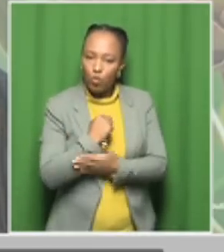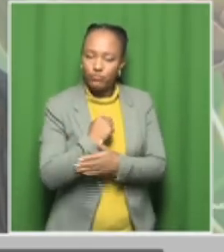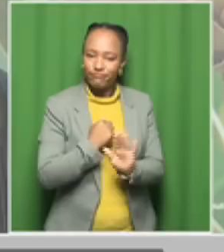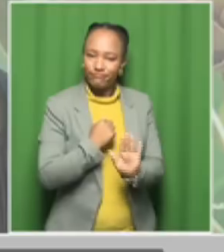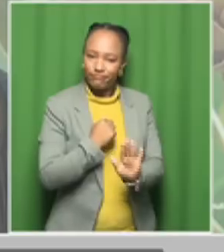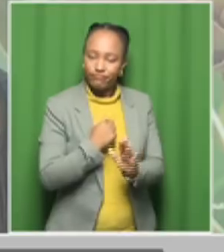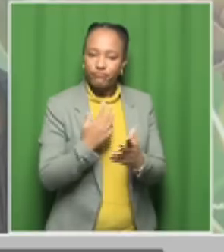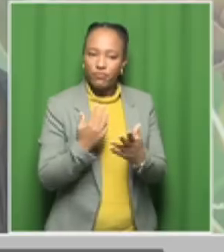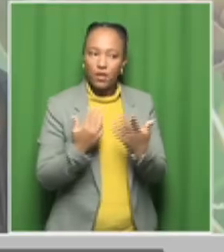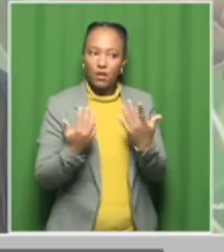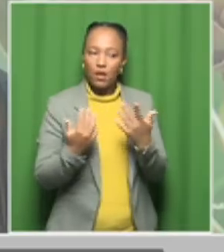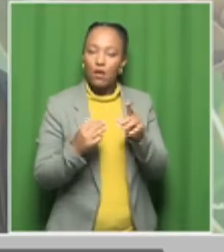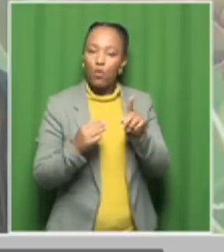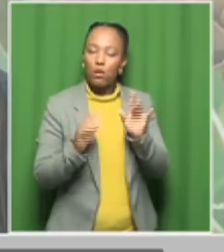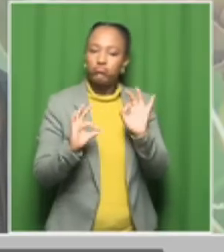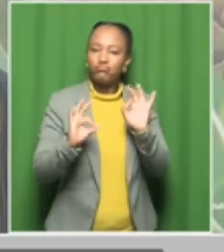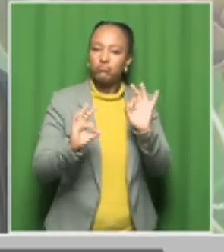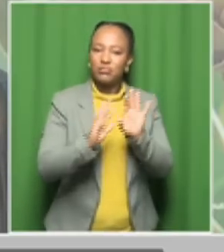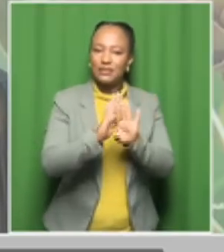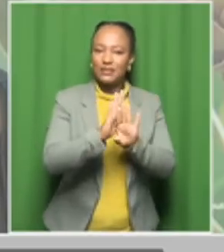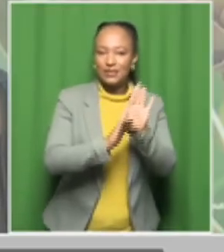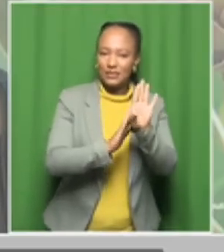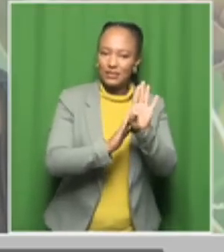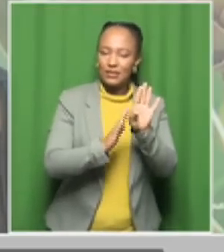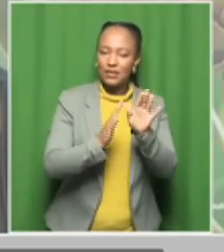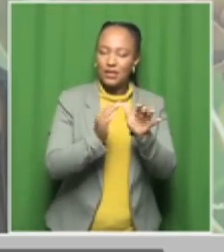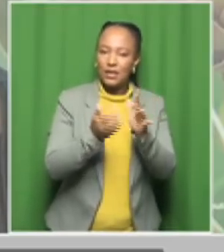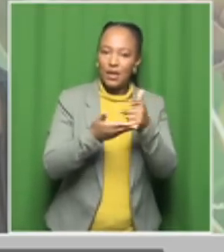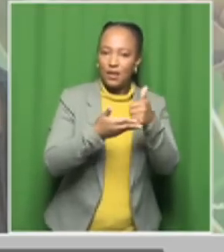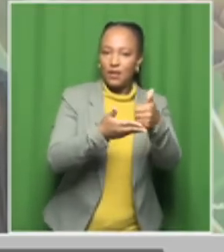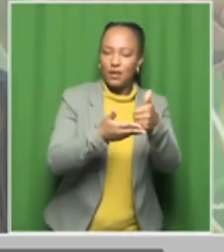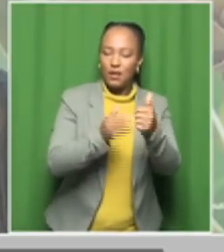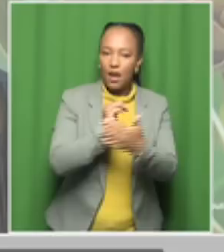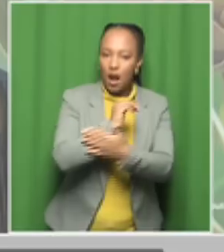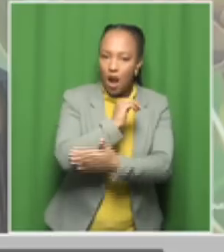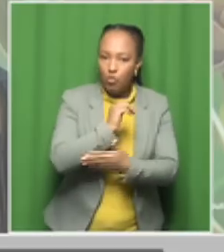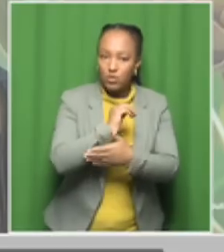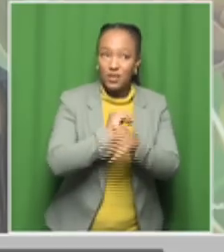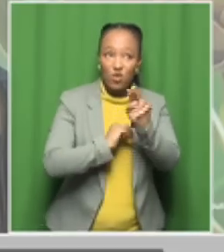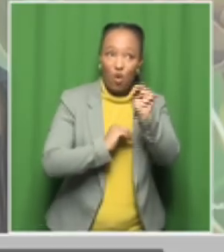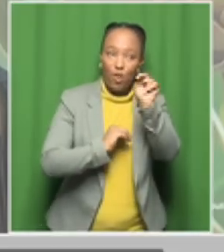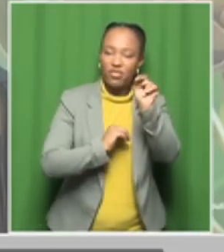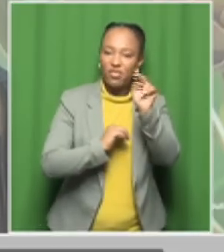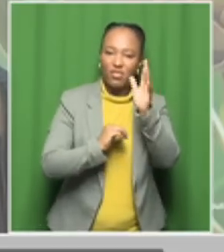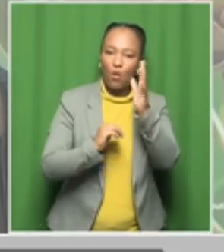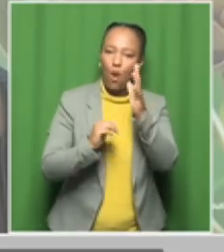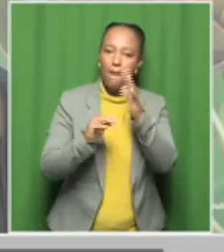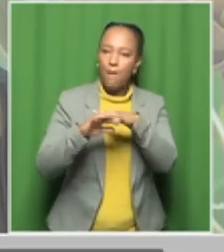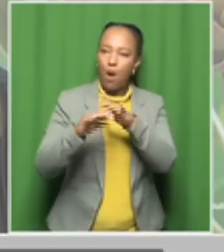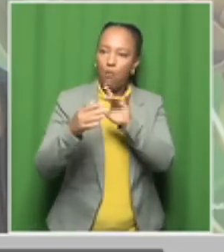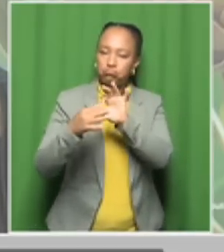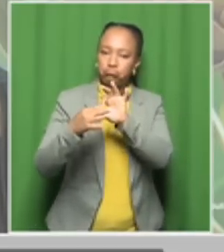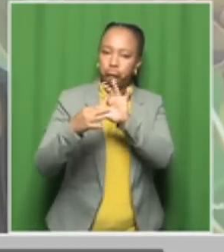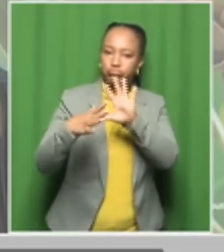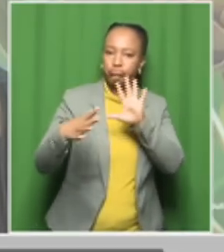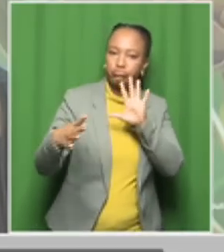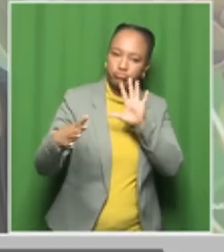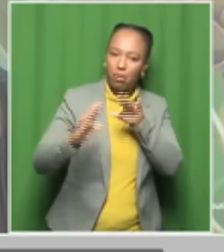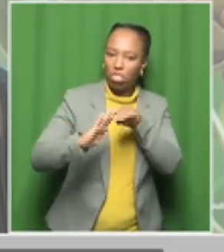context where official development assistance from the countries of the North is dwindling. And to that